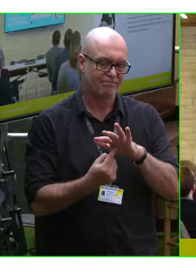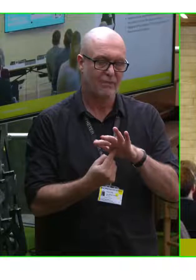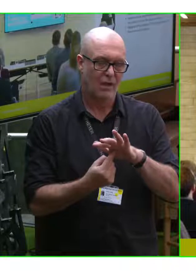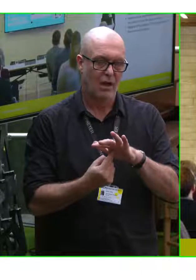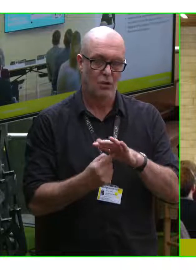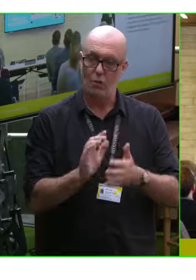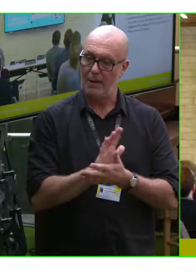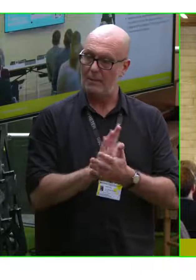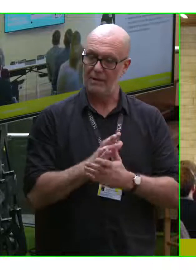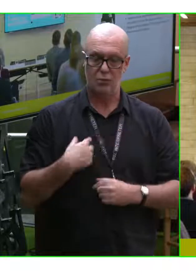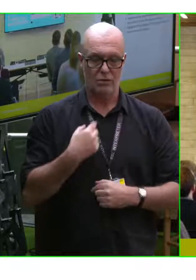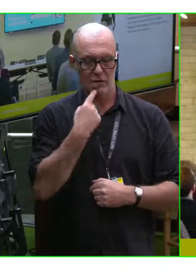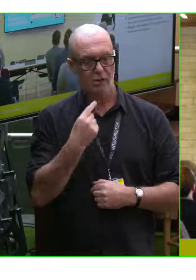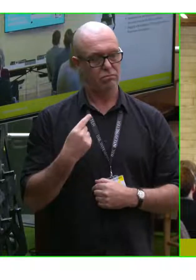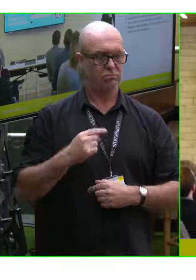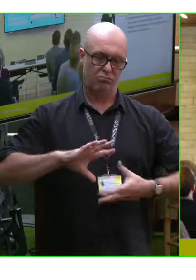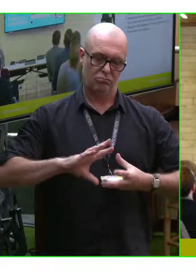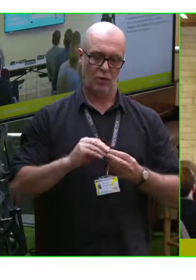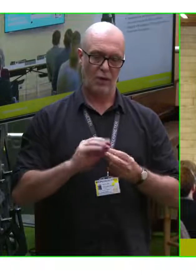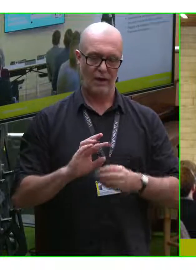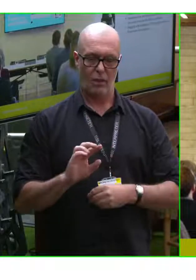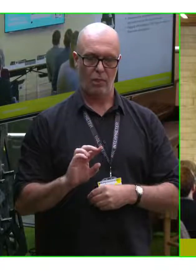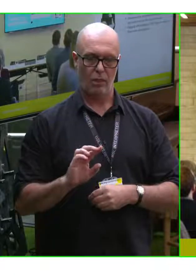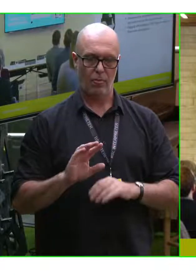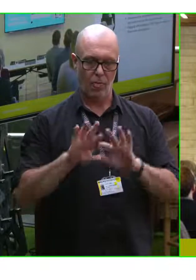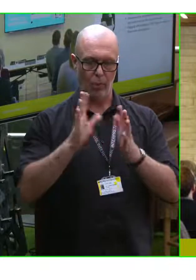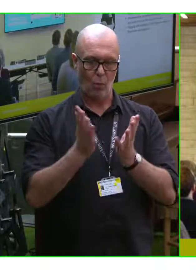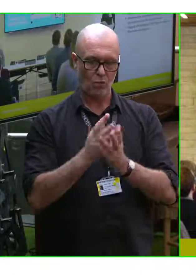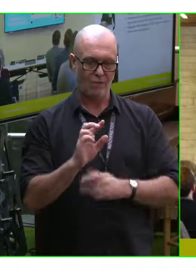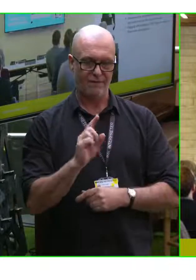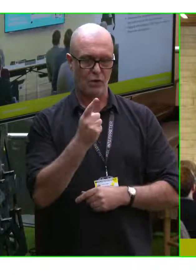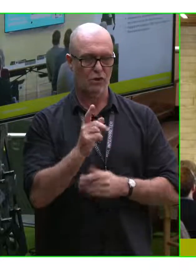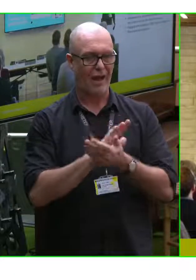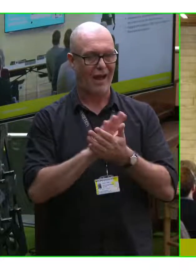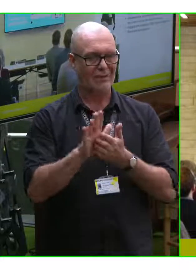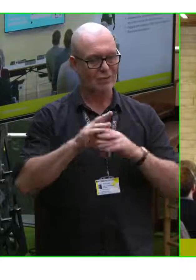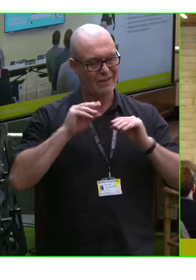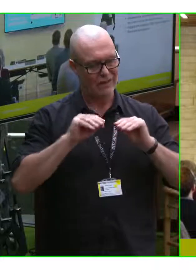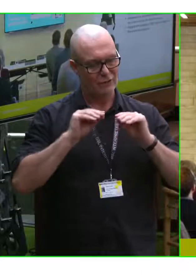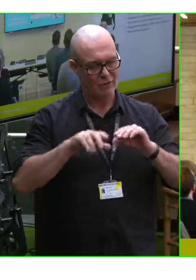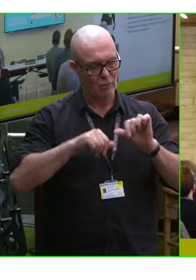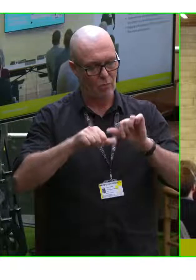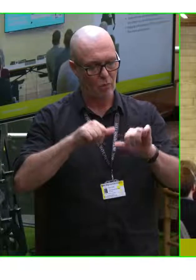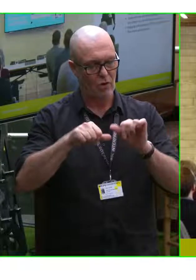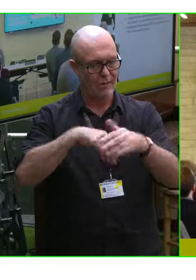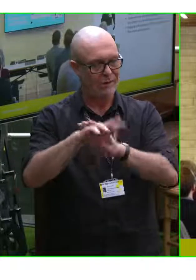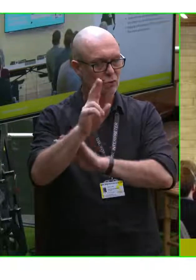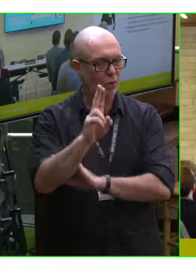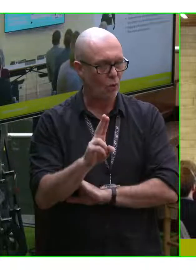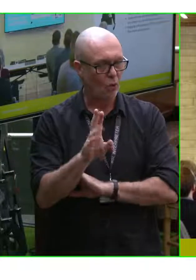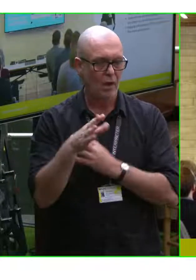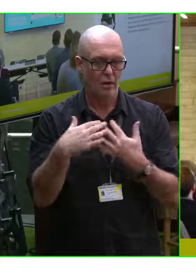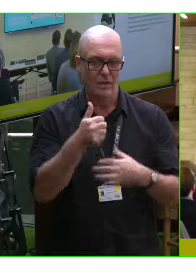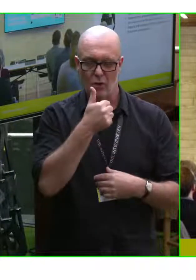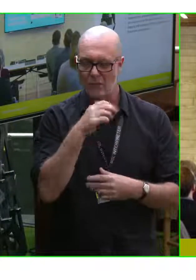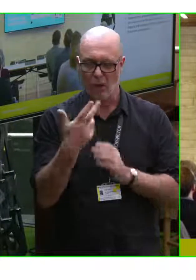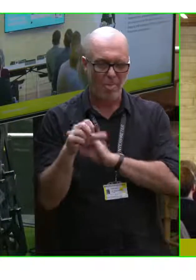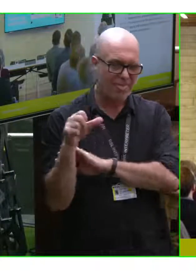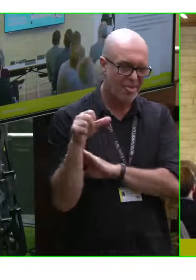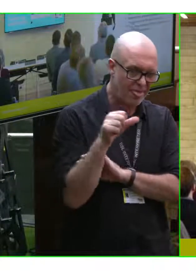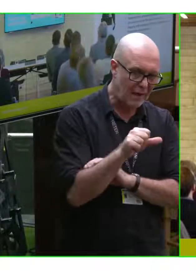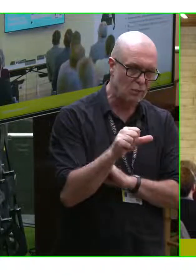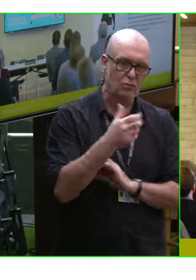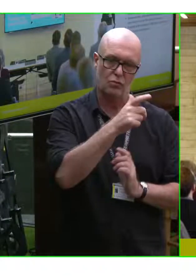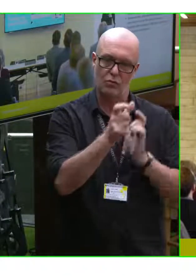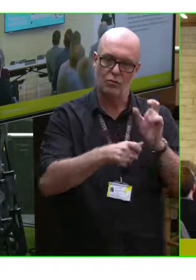stand here and say we produced probably the world's first hydrogen education program for schools. It's been used by thousands of teachers and thousands of students on a weekly